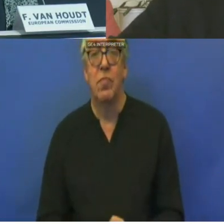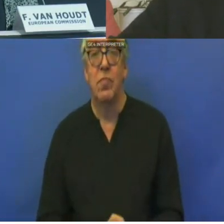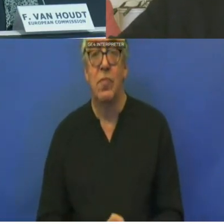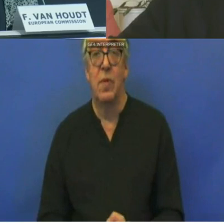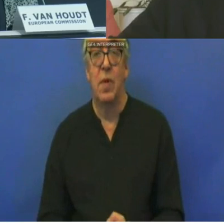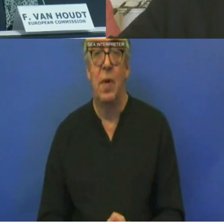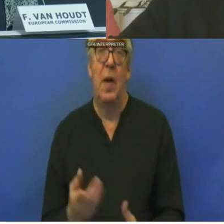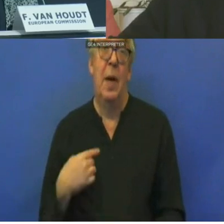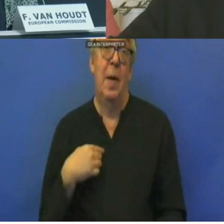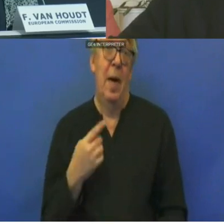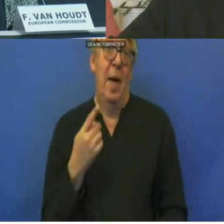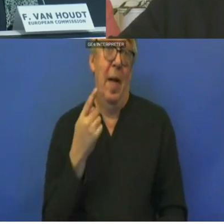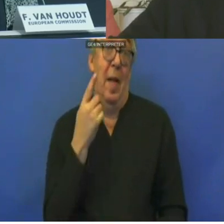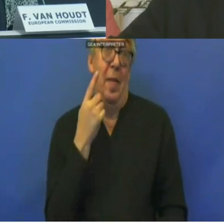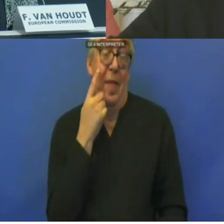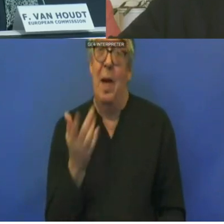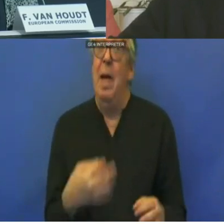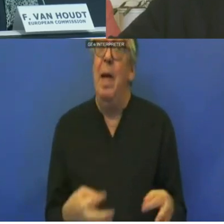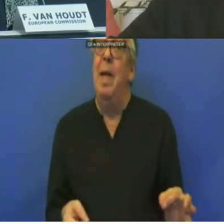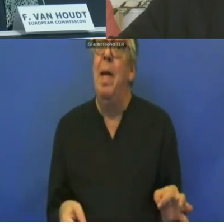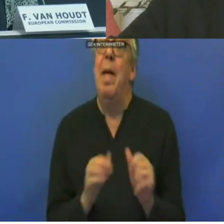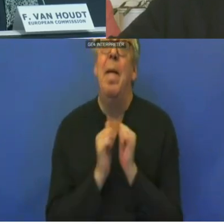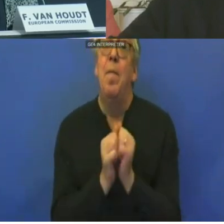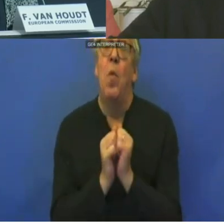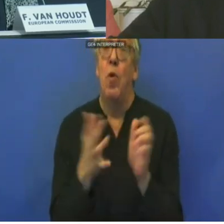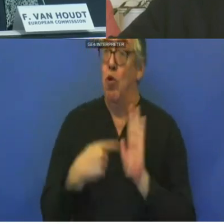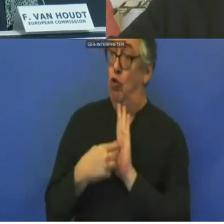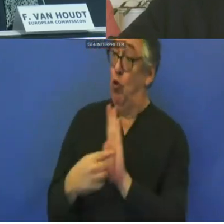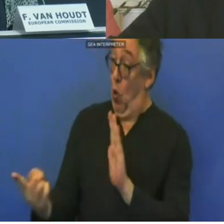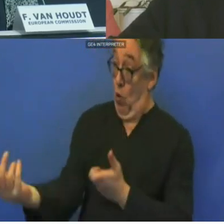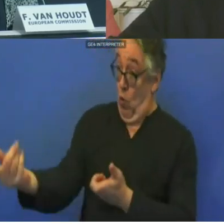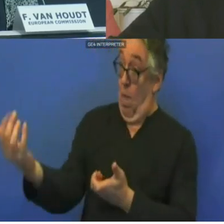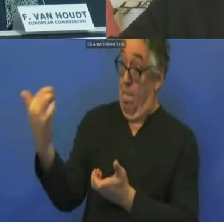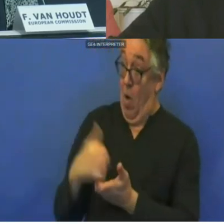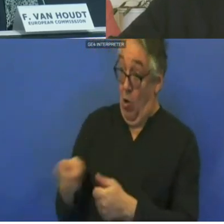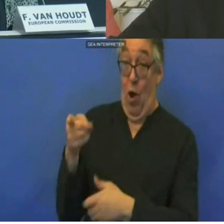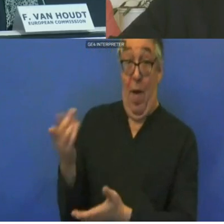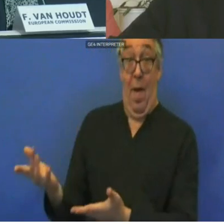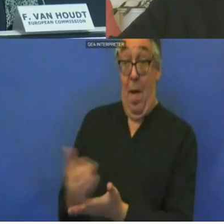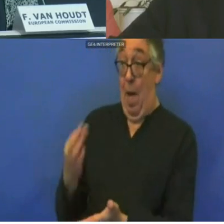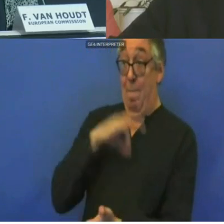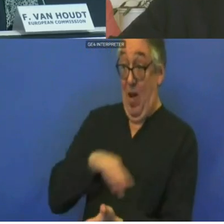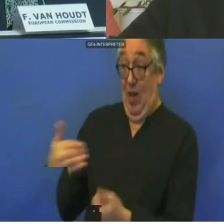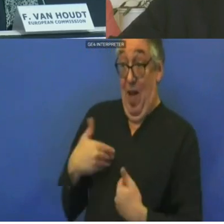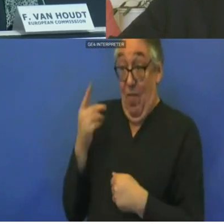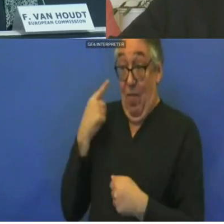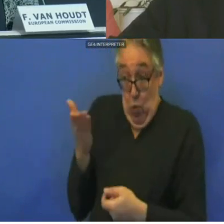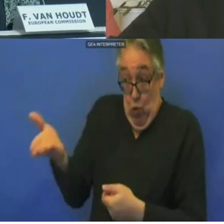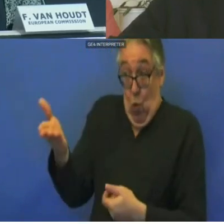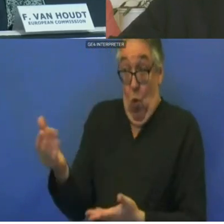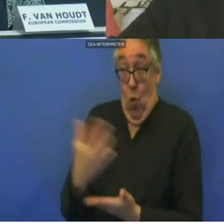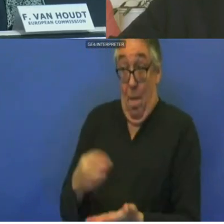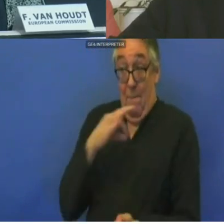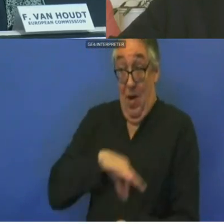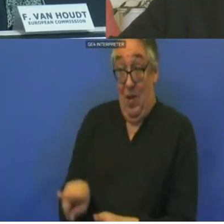it for them. So I think there's a lots of benefits, but just taken from a very